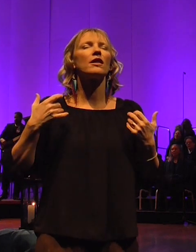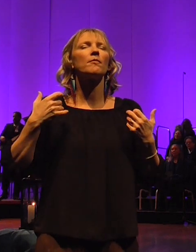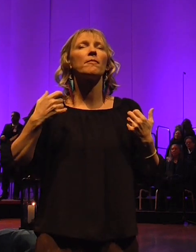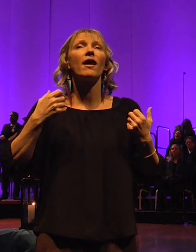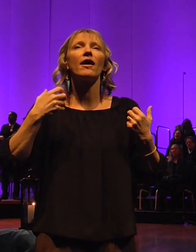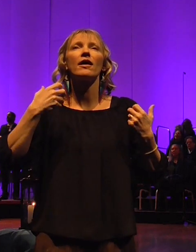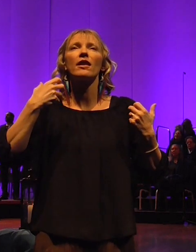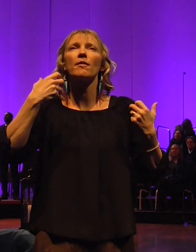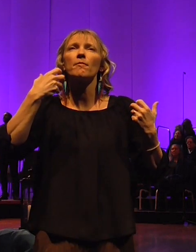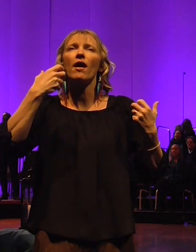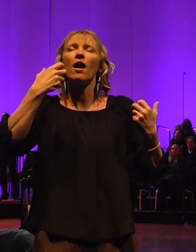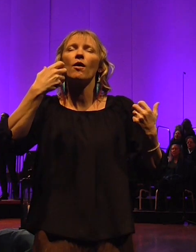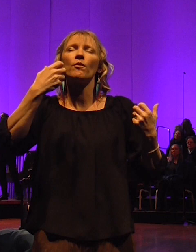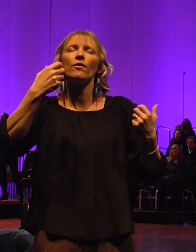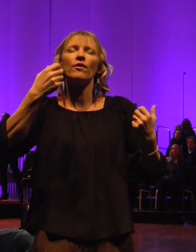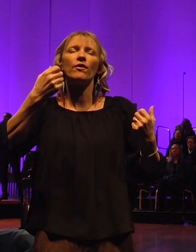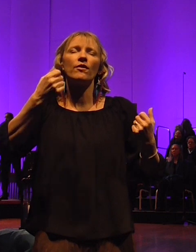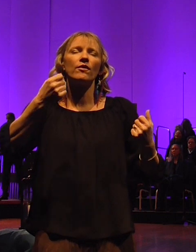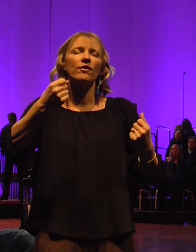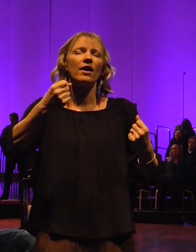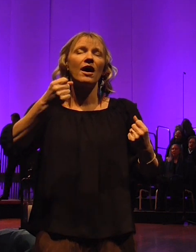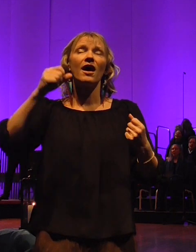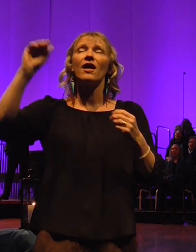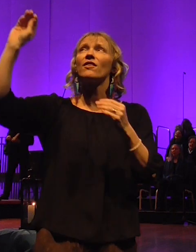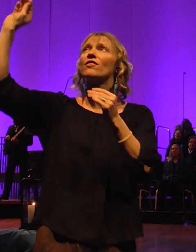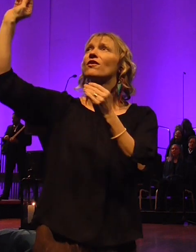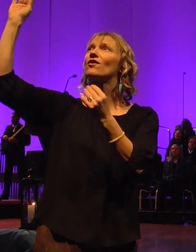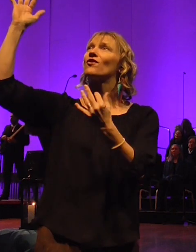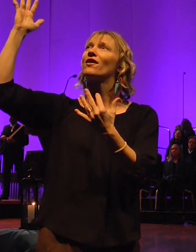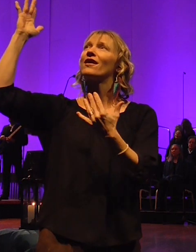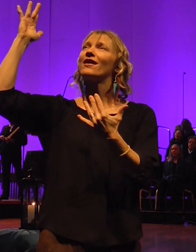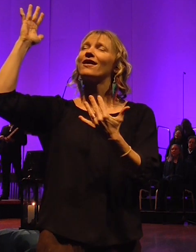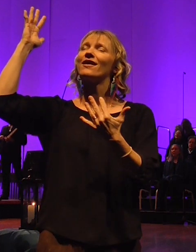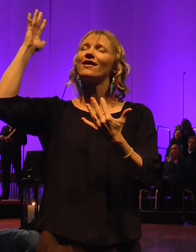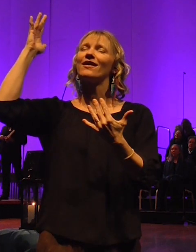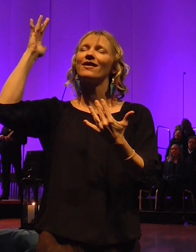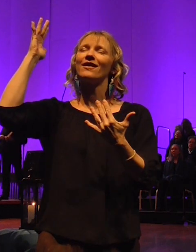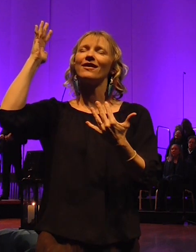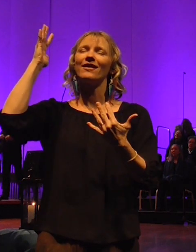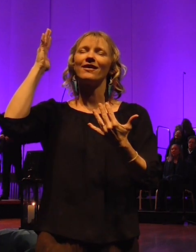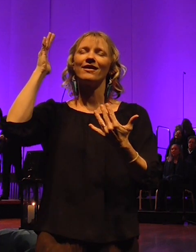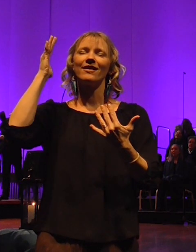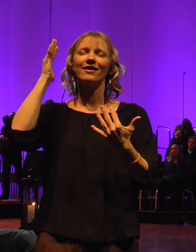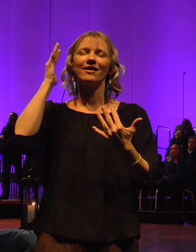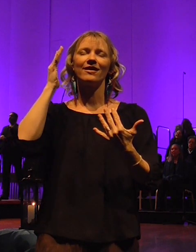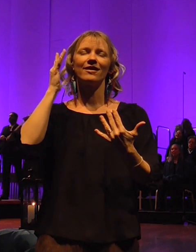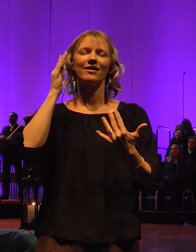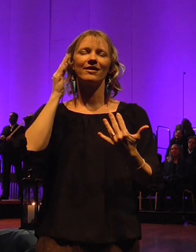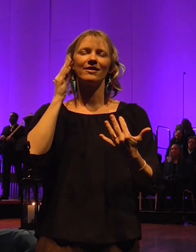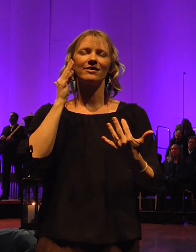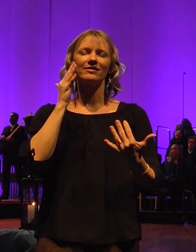feel the mighty power and the grace.